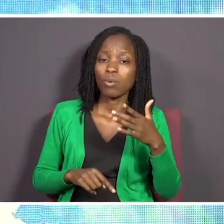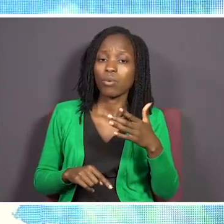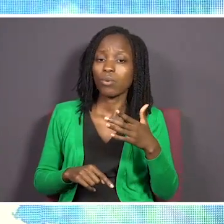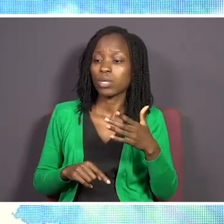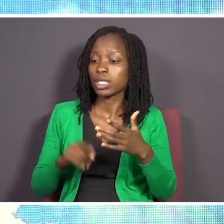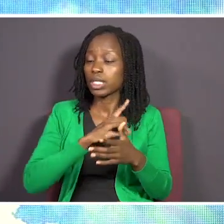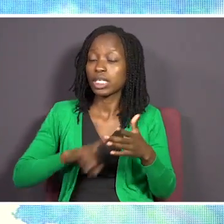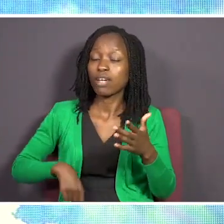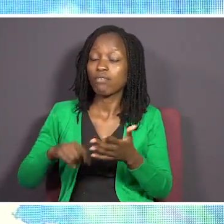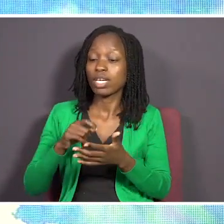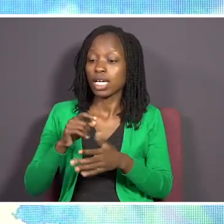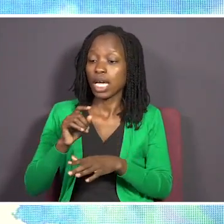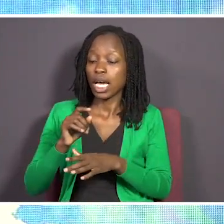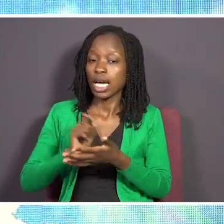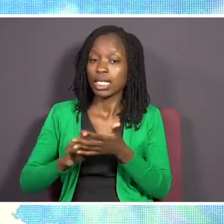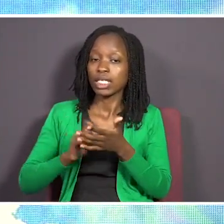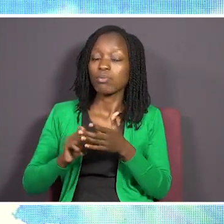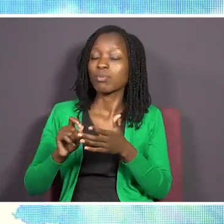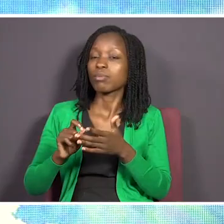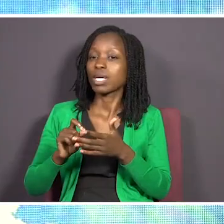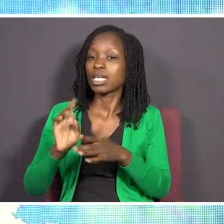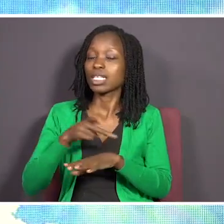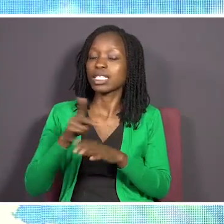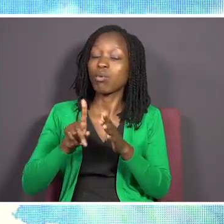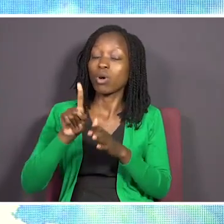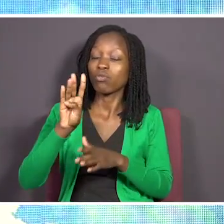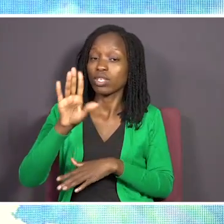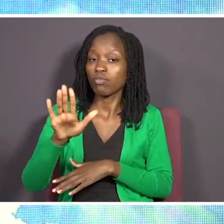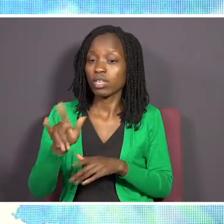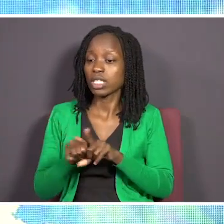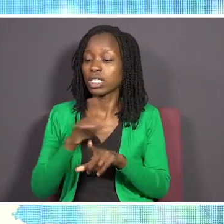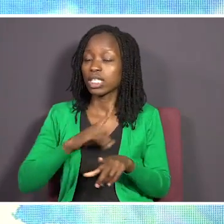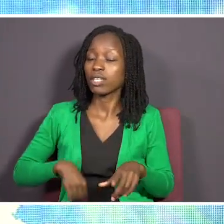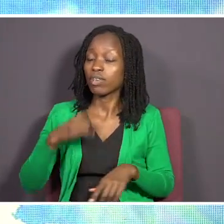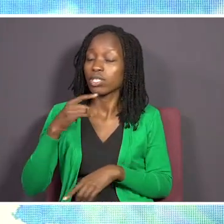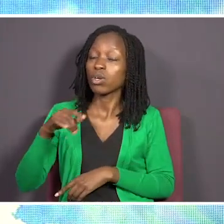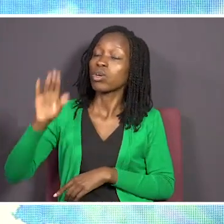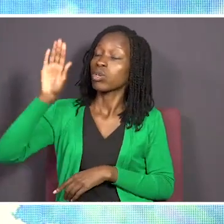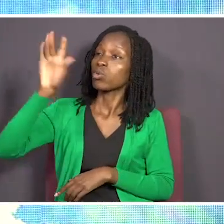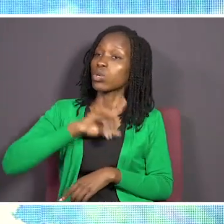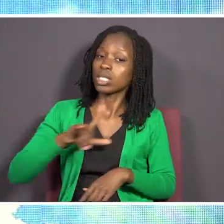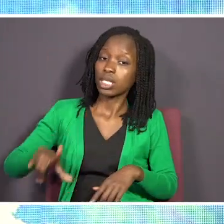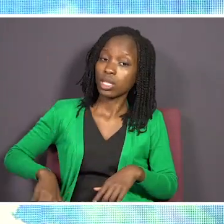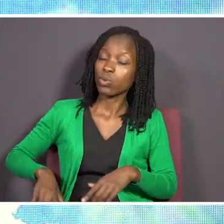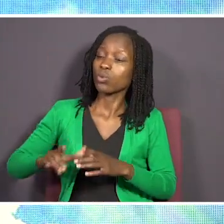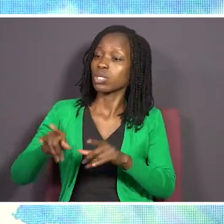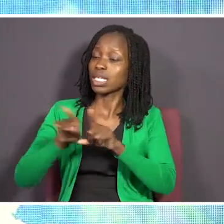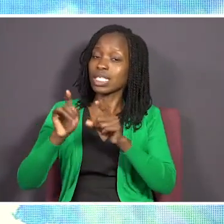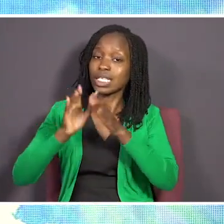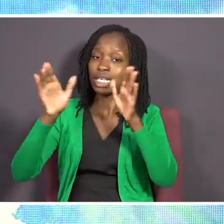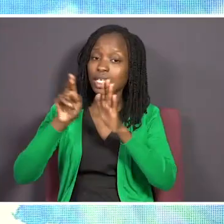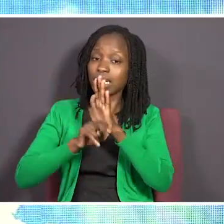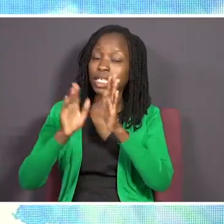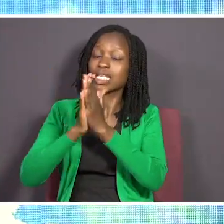written in Psalm 145. And he tells us, Yours, Lord, is the